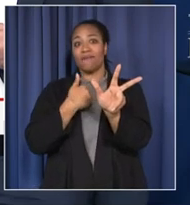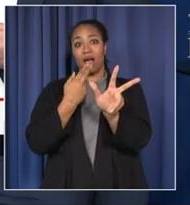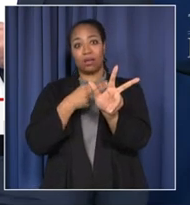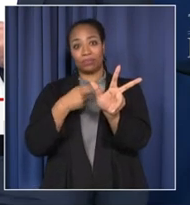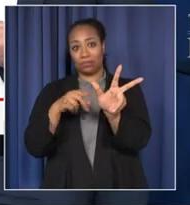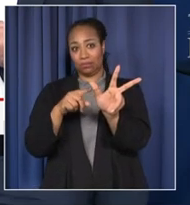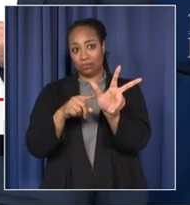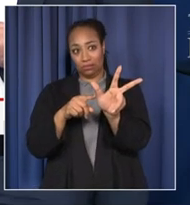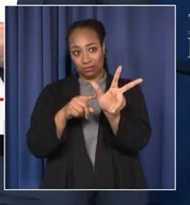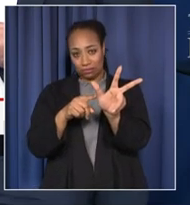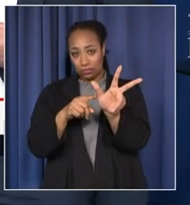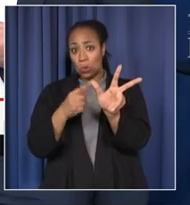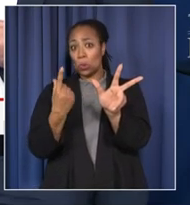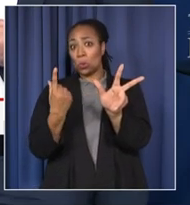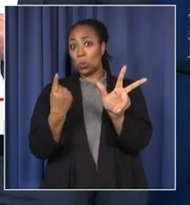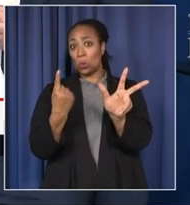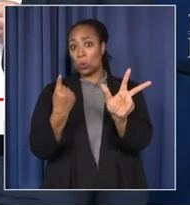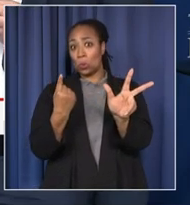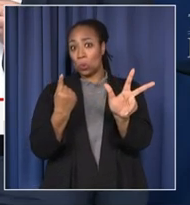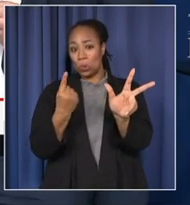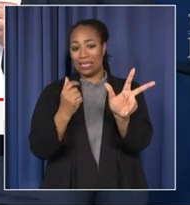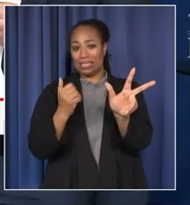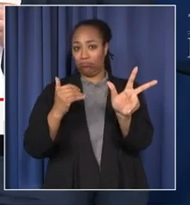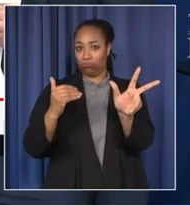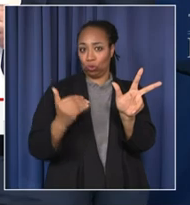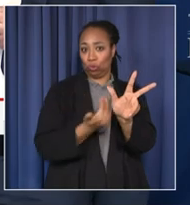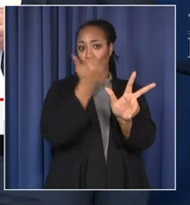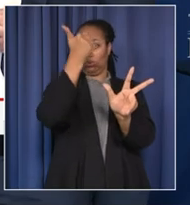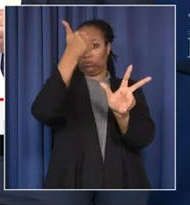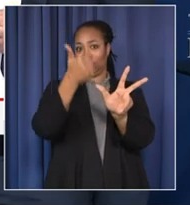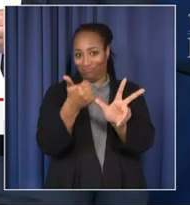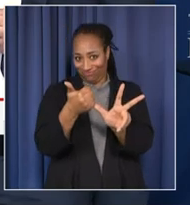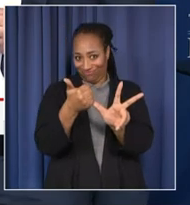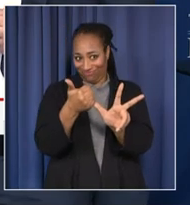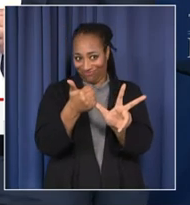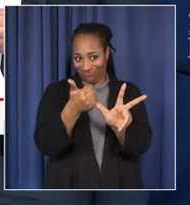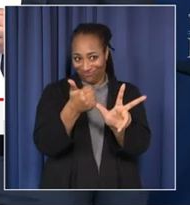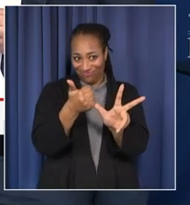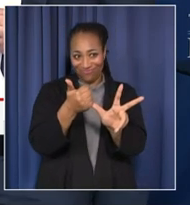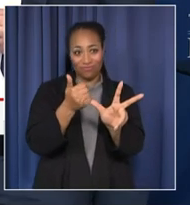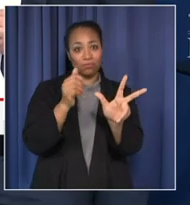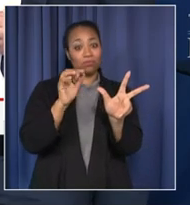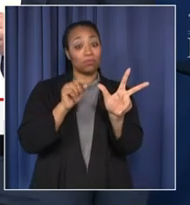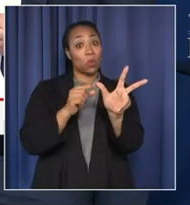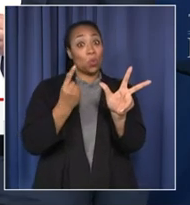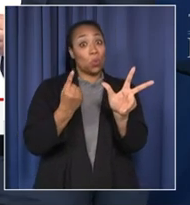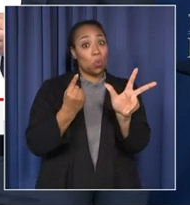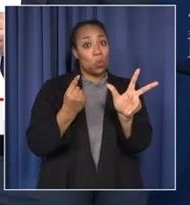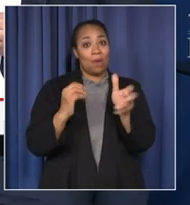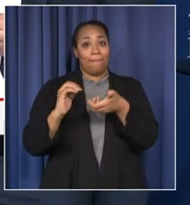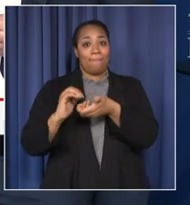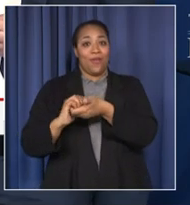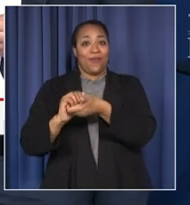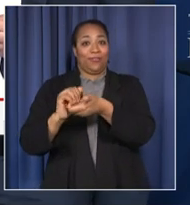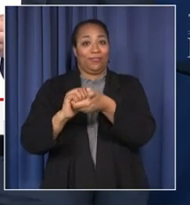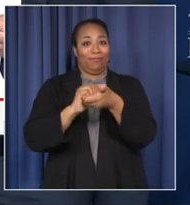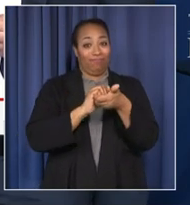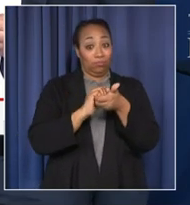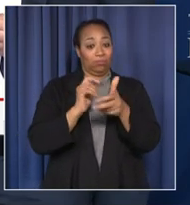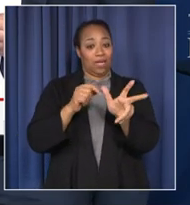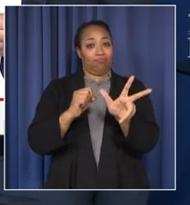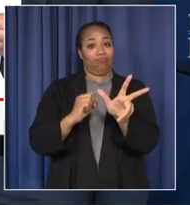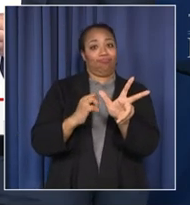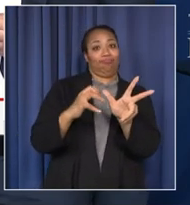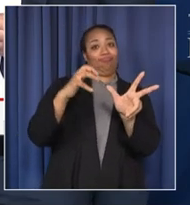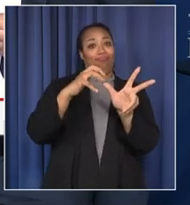partnership with GW Health and their physicians who are going to work there. We've built the hospital over the course of the